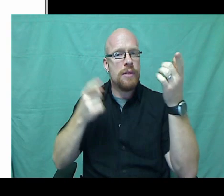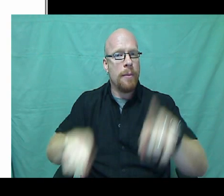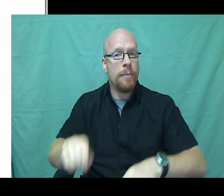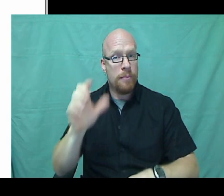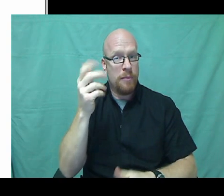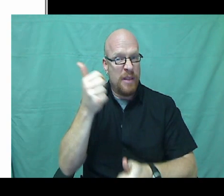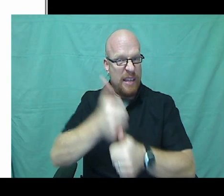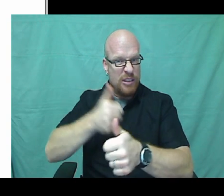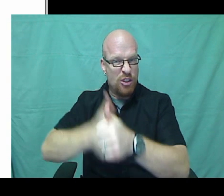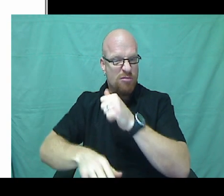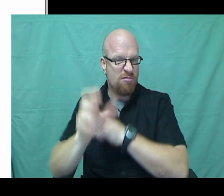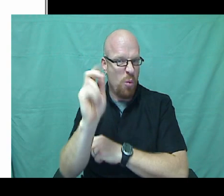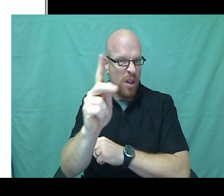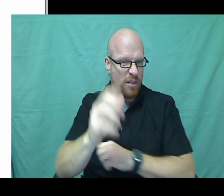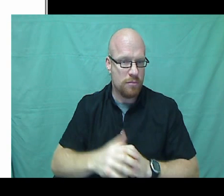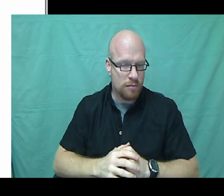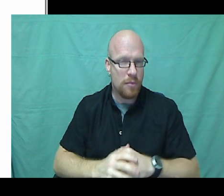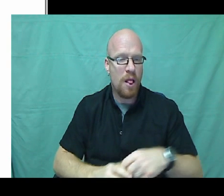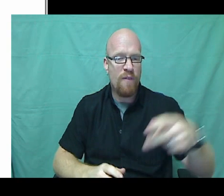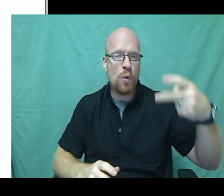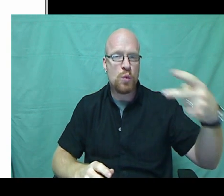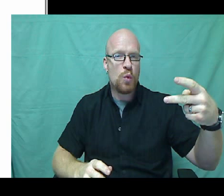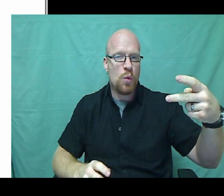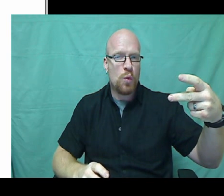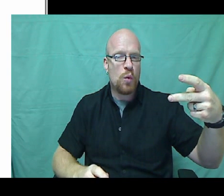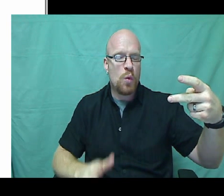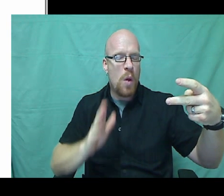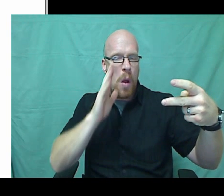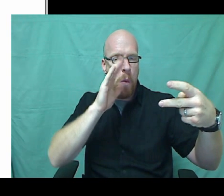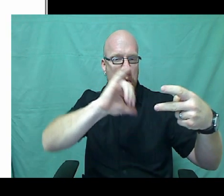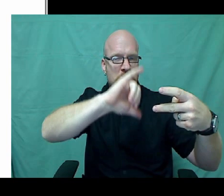will explain what's going on in each example.